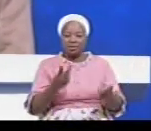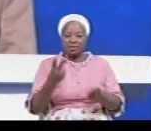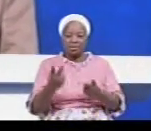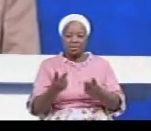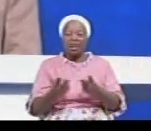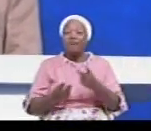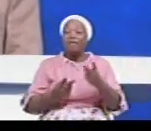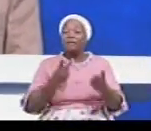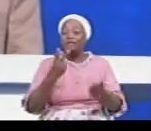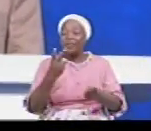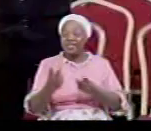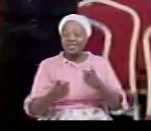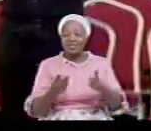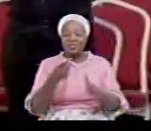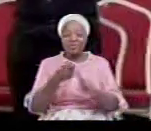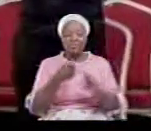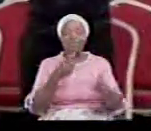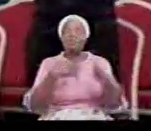Visitation from heaven.